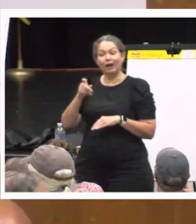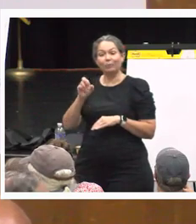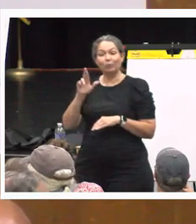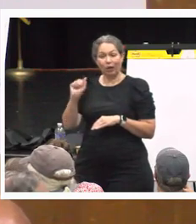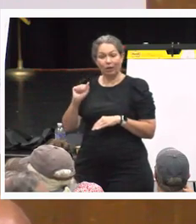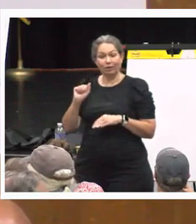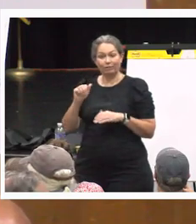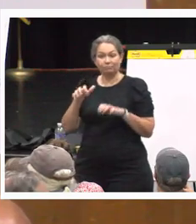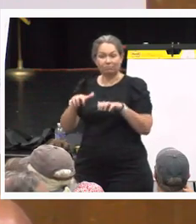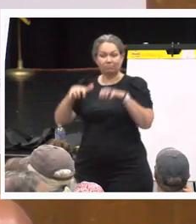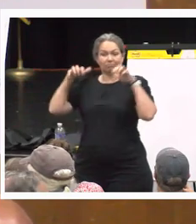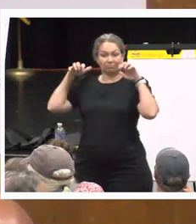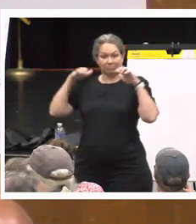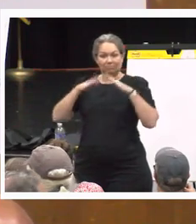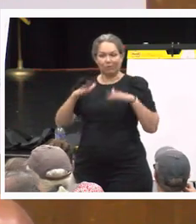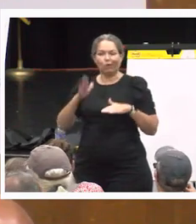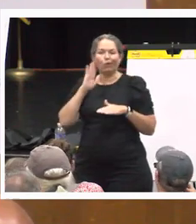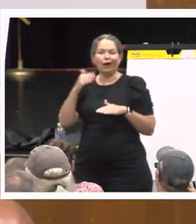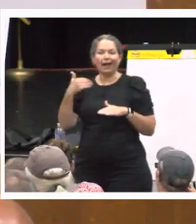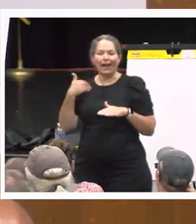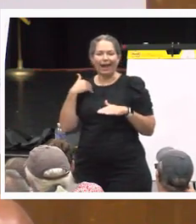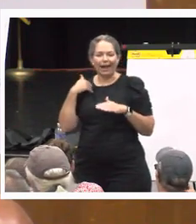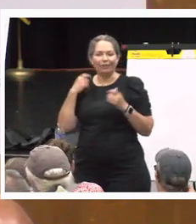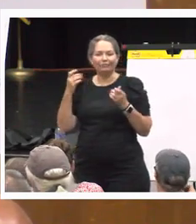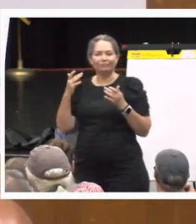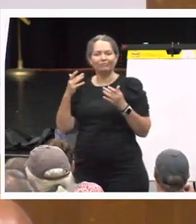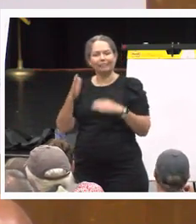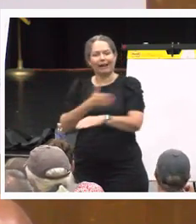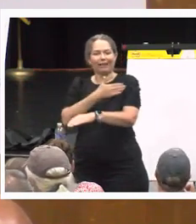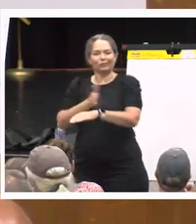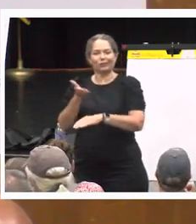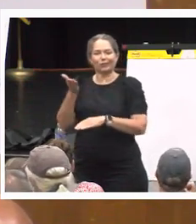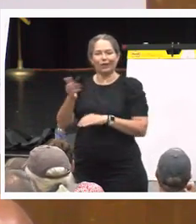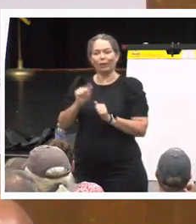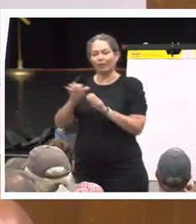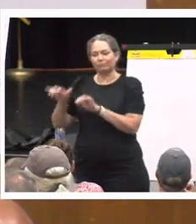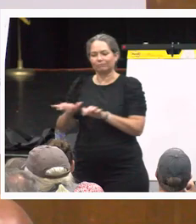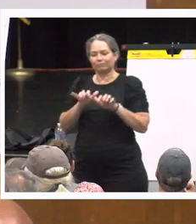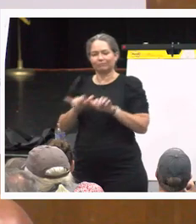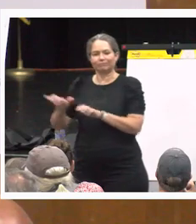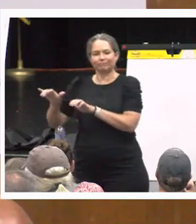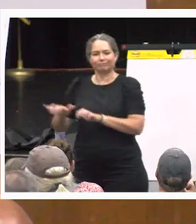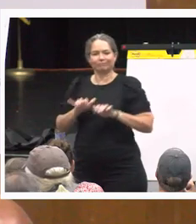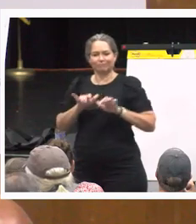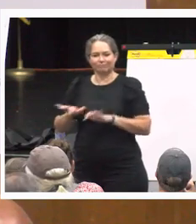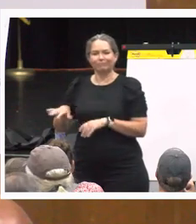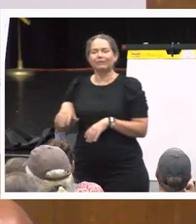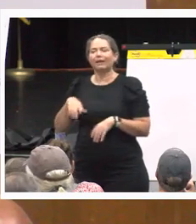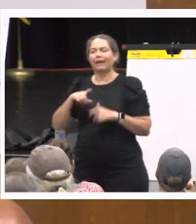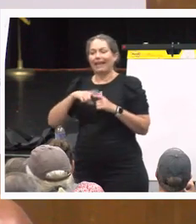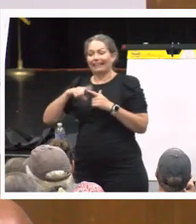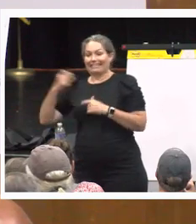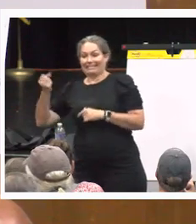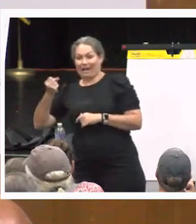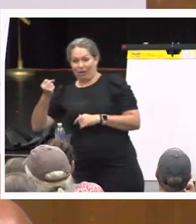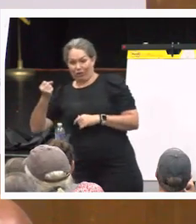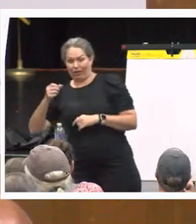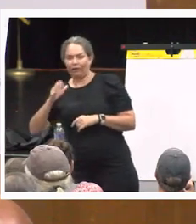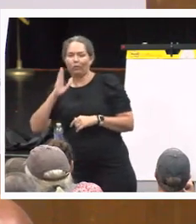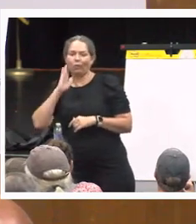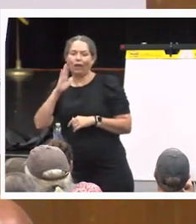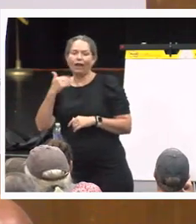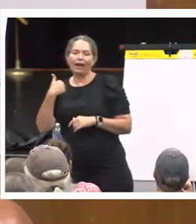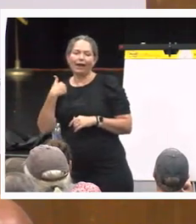Concerts is doing a fundraising concert there with a pianist. And then on Saturday,